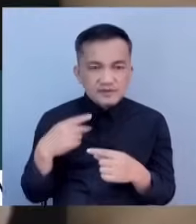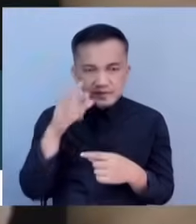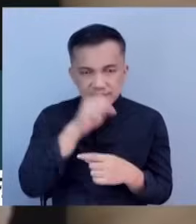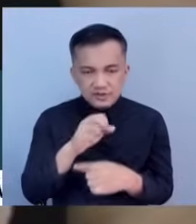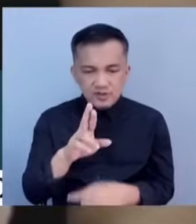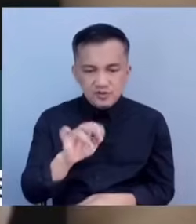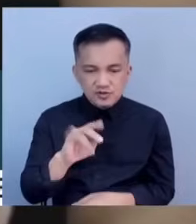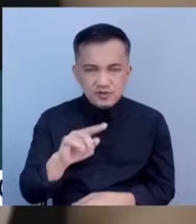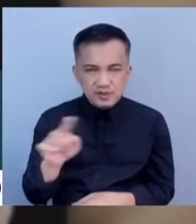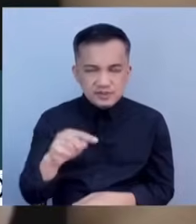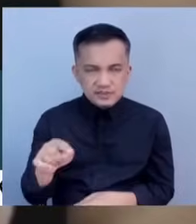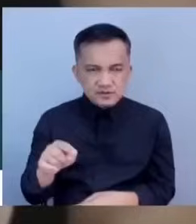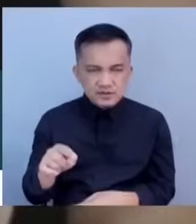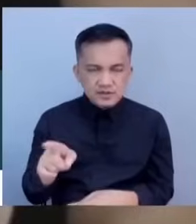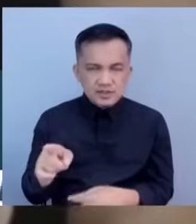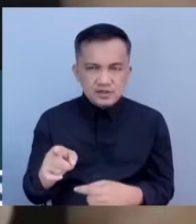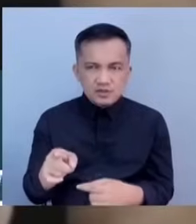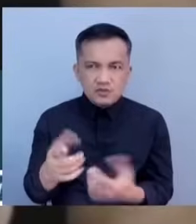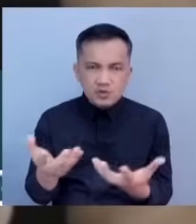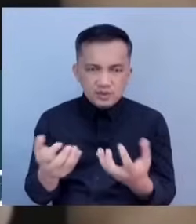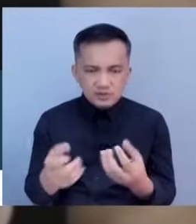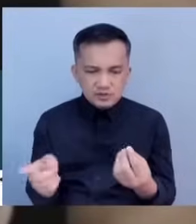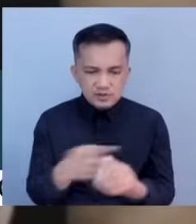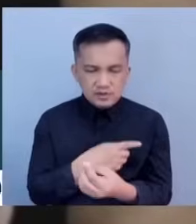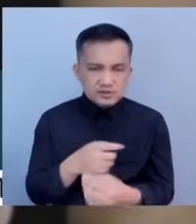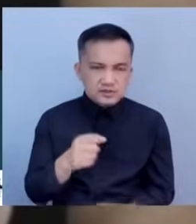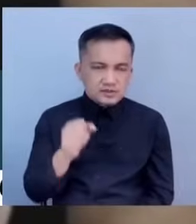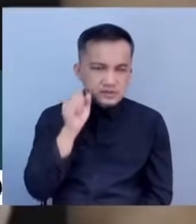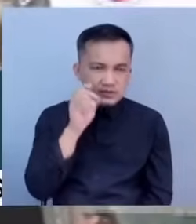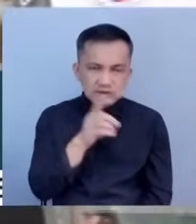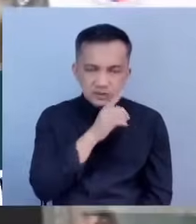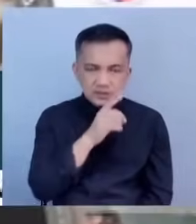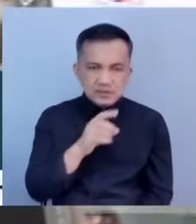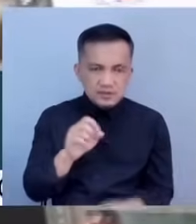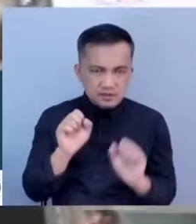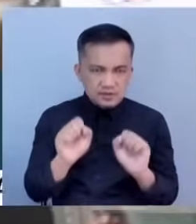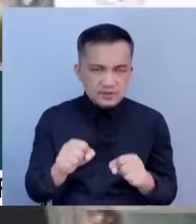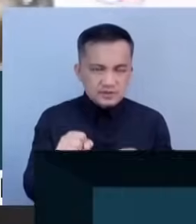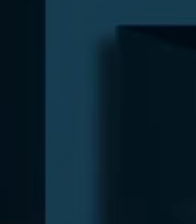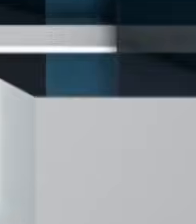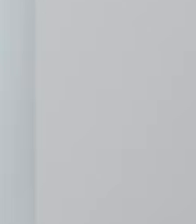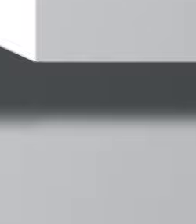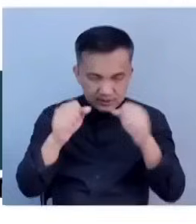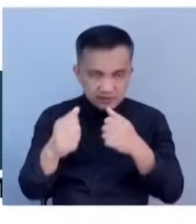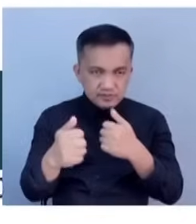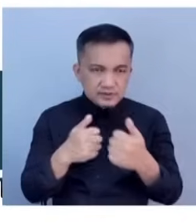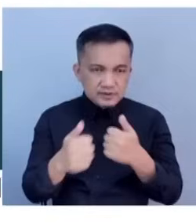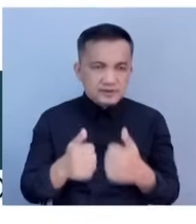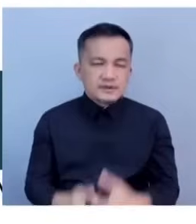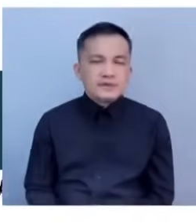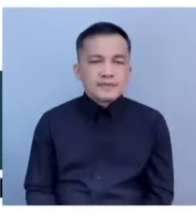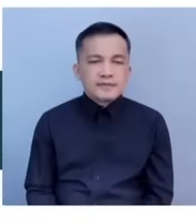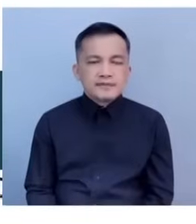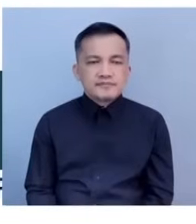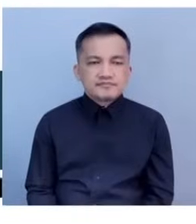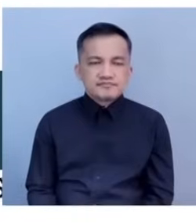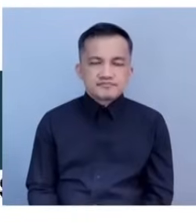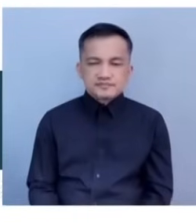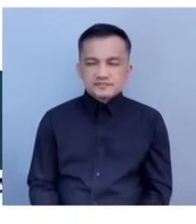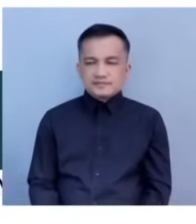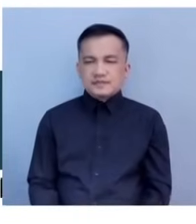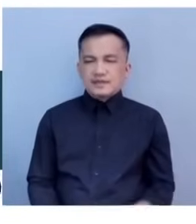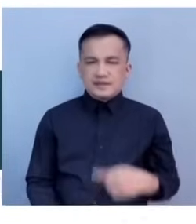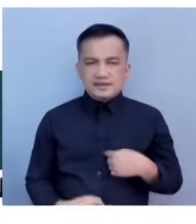take Vice President Duterte out as a potential presidential rival. I've been in Congress for